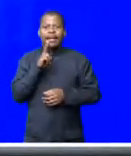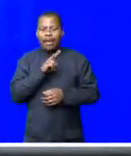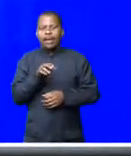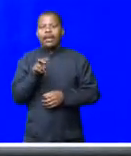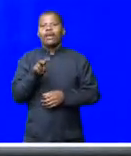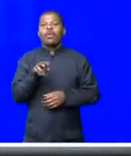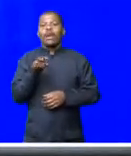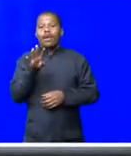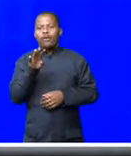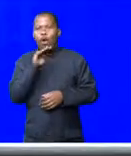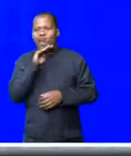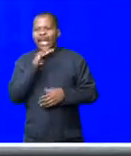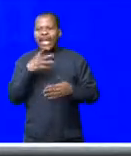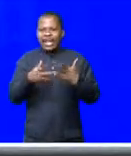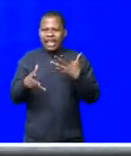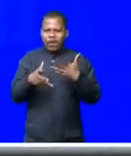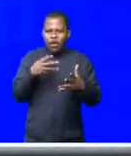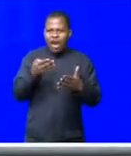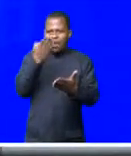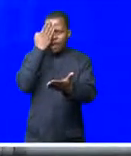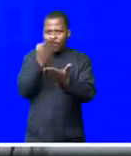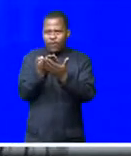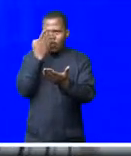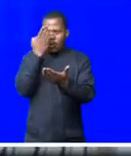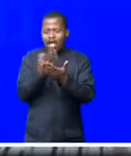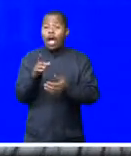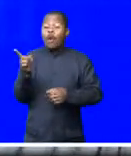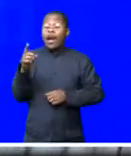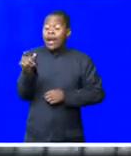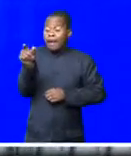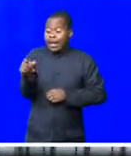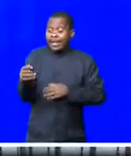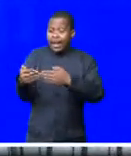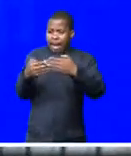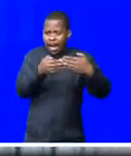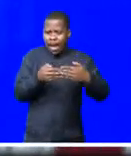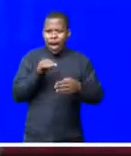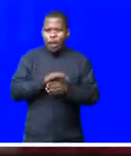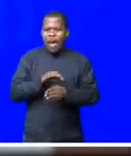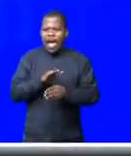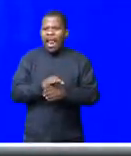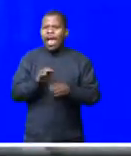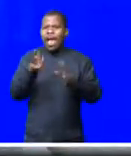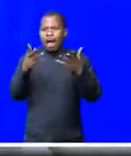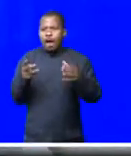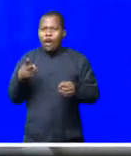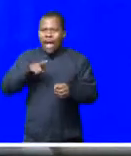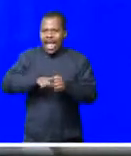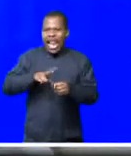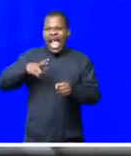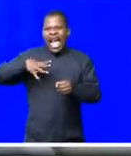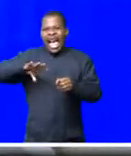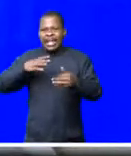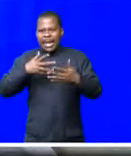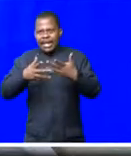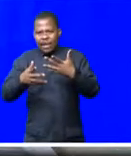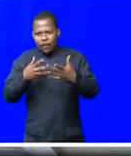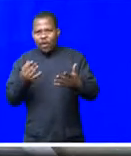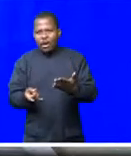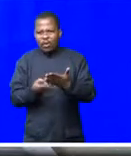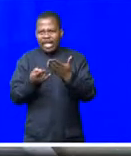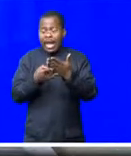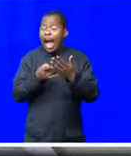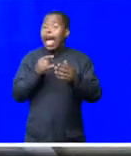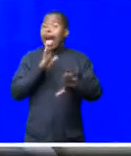kungulesihlanu bafundzile ke nokuthi ke umuntu umnakekela kanjani nokuthi ke nakude lokungaba lusito noma ke lawo ma